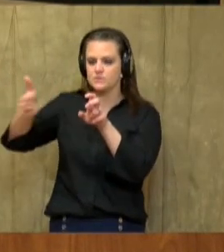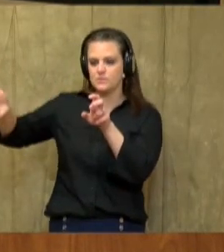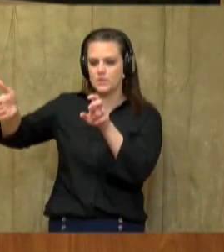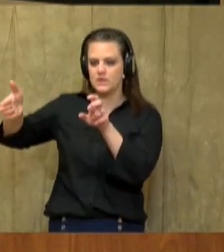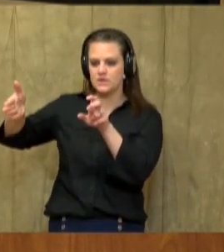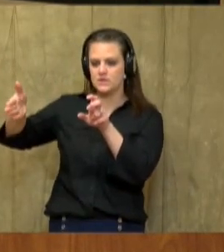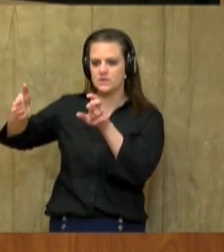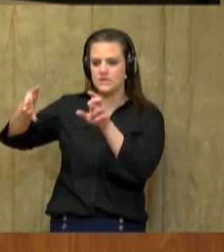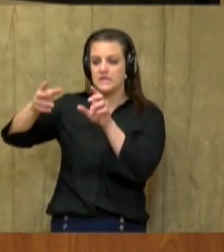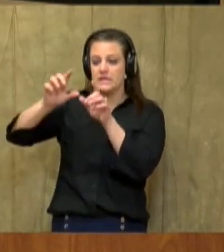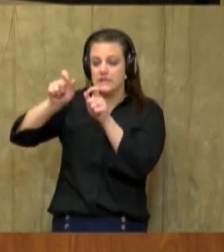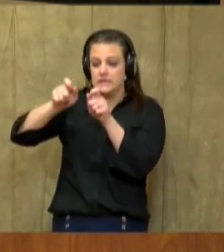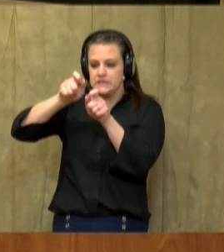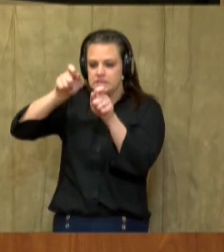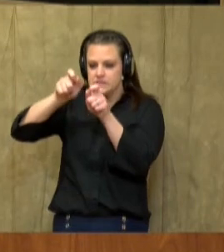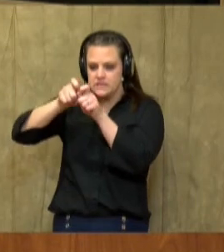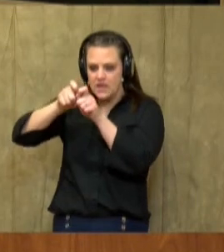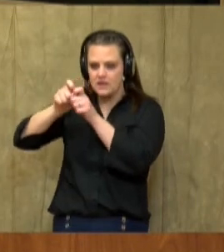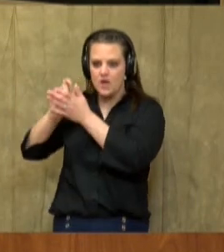marks would be